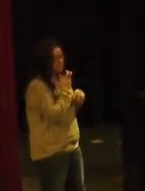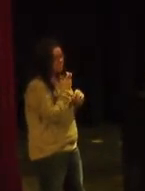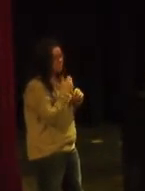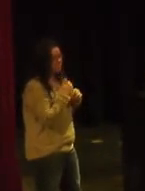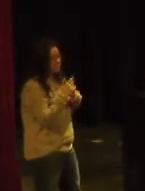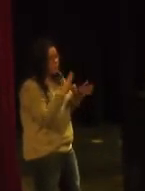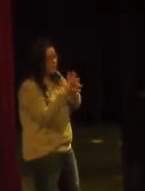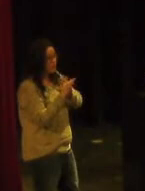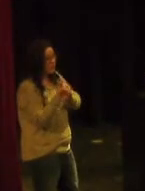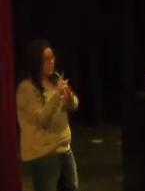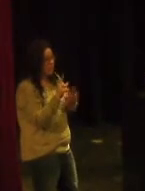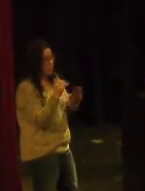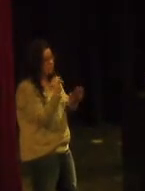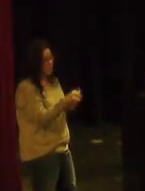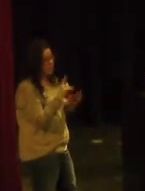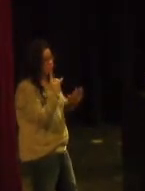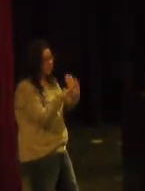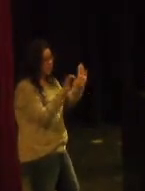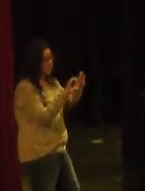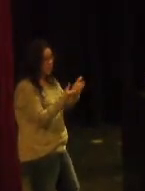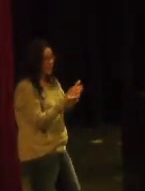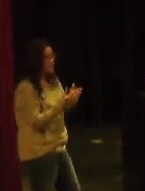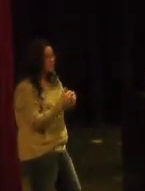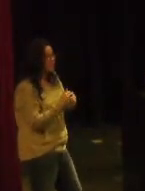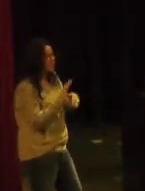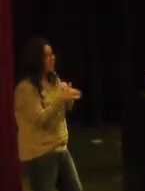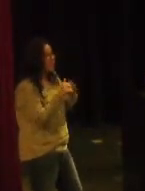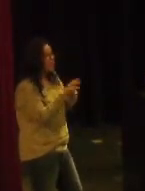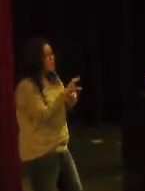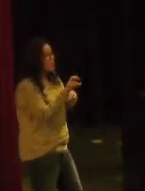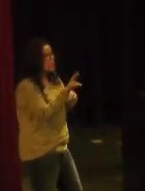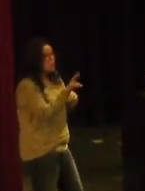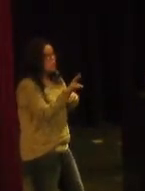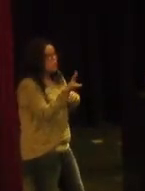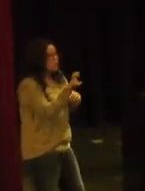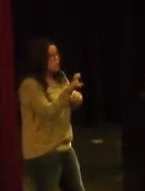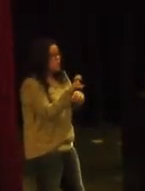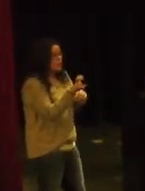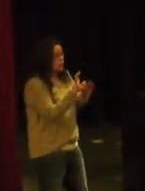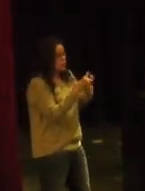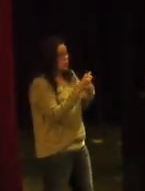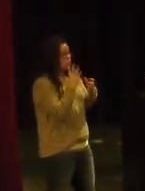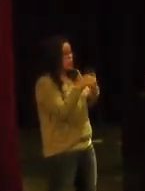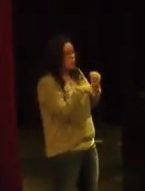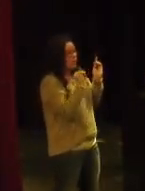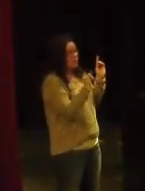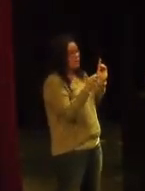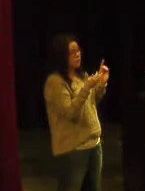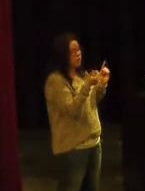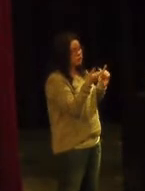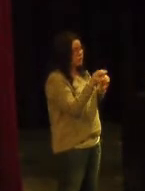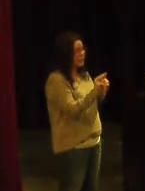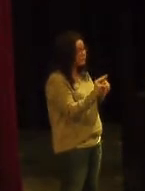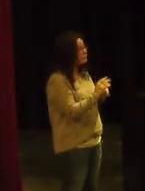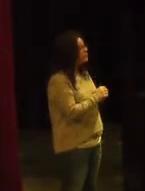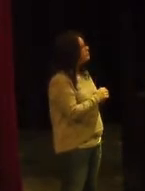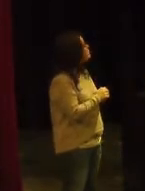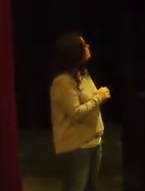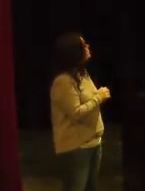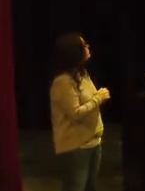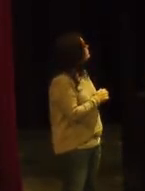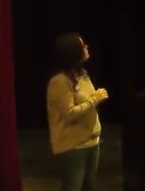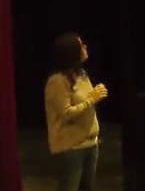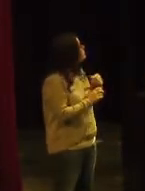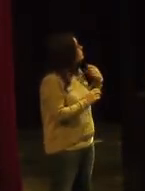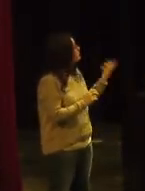anybody to be in Core 200. But all the Core 200 courses will talk about immigration. Take a road trip to the border or